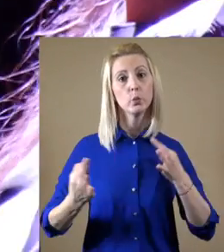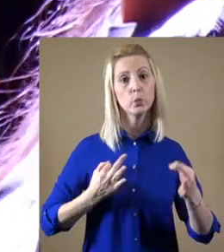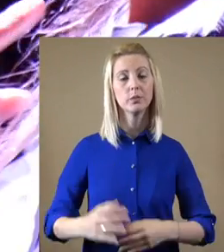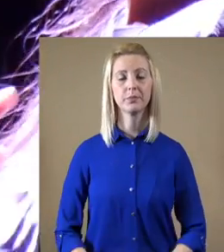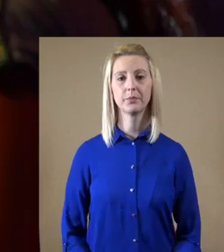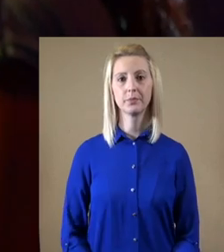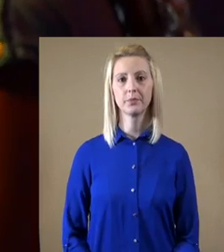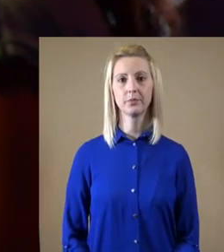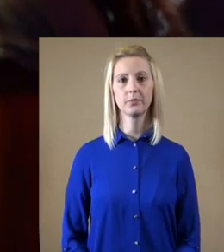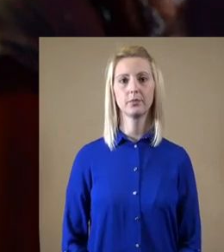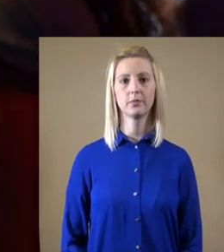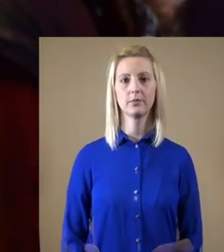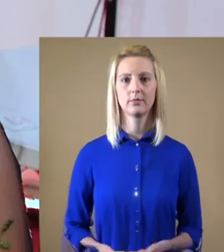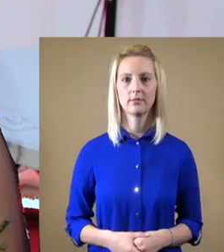years.